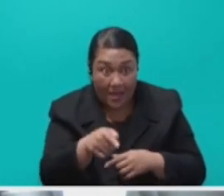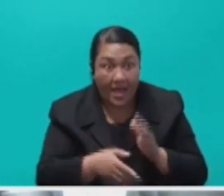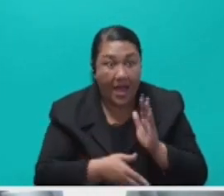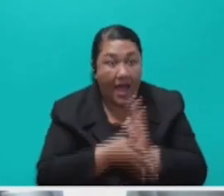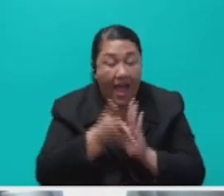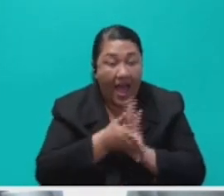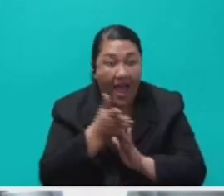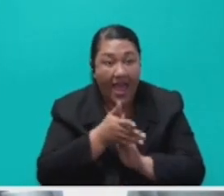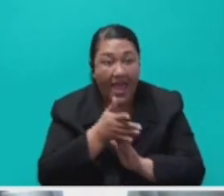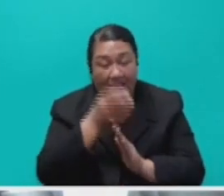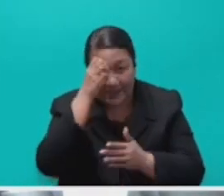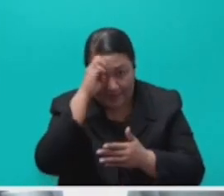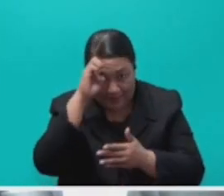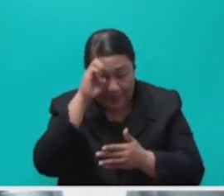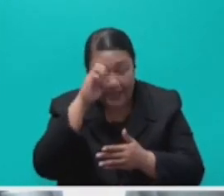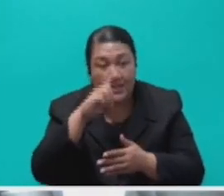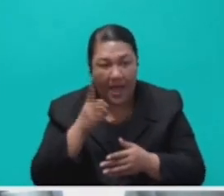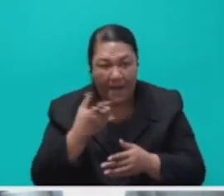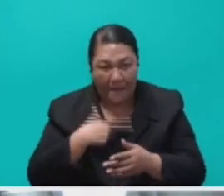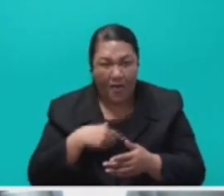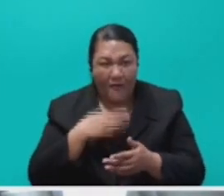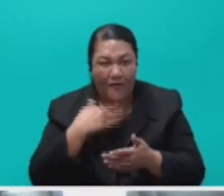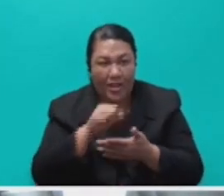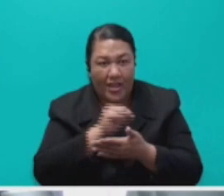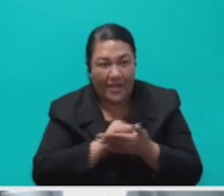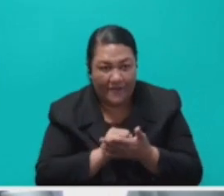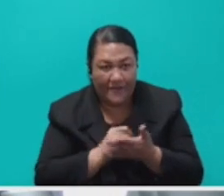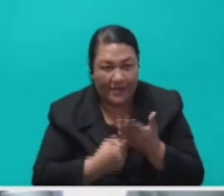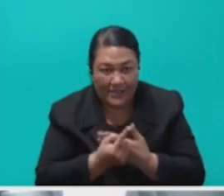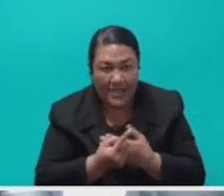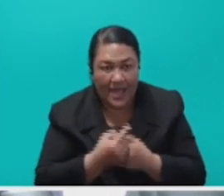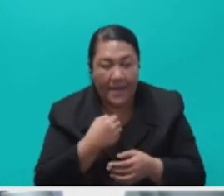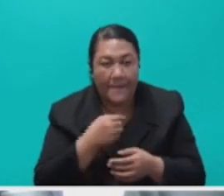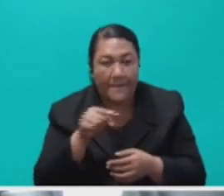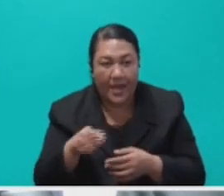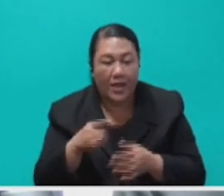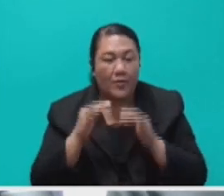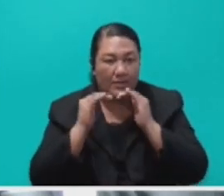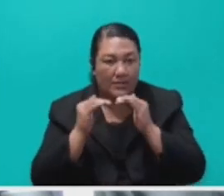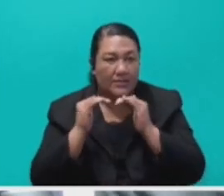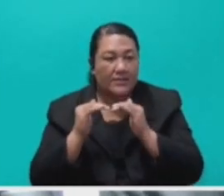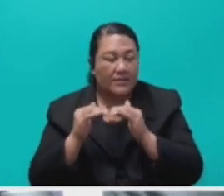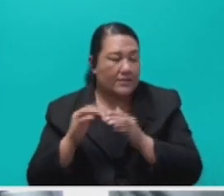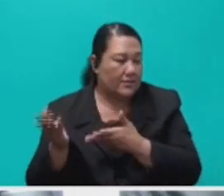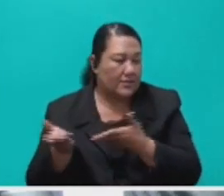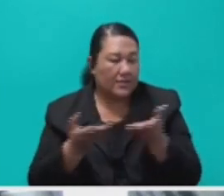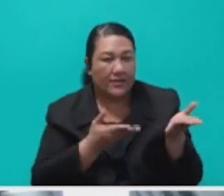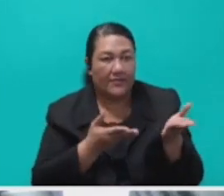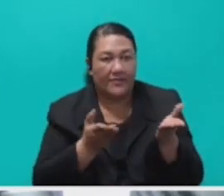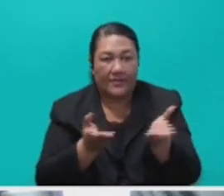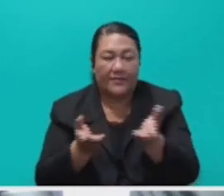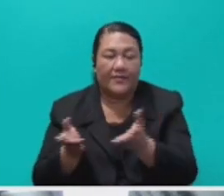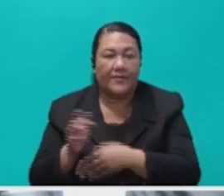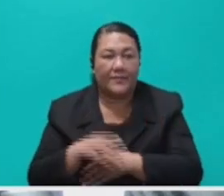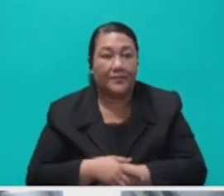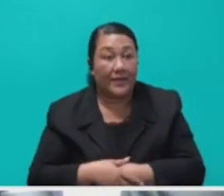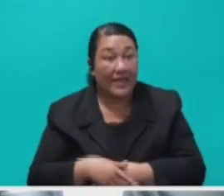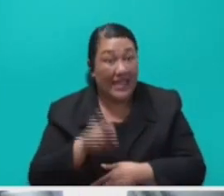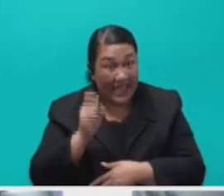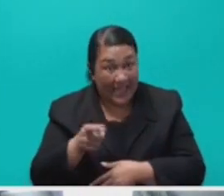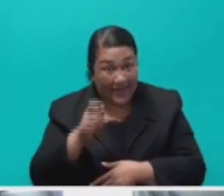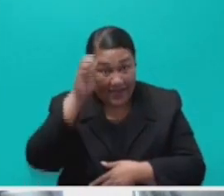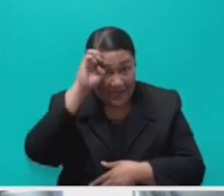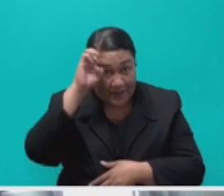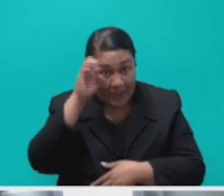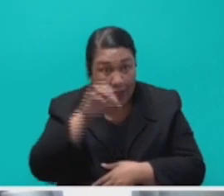and Reconciliation Commission will provide them with justice or compensation. But if these expectations are not